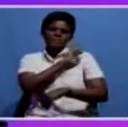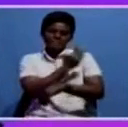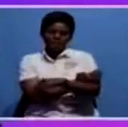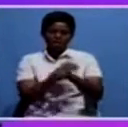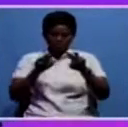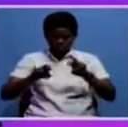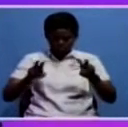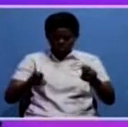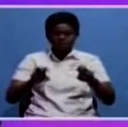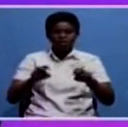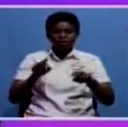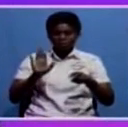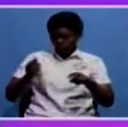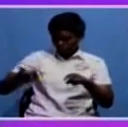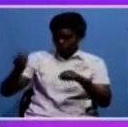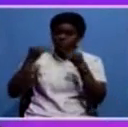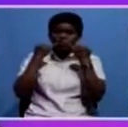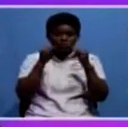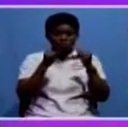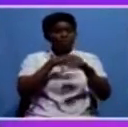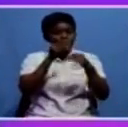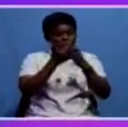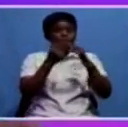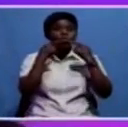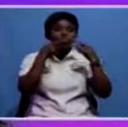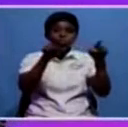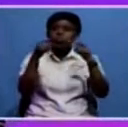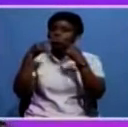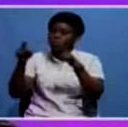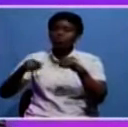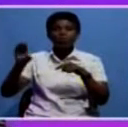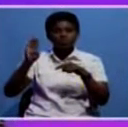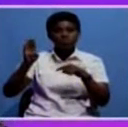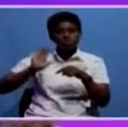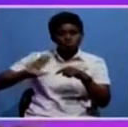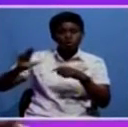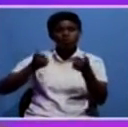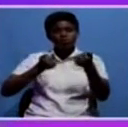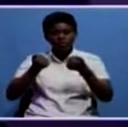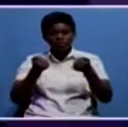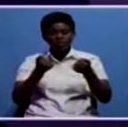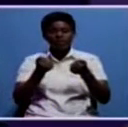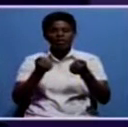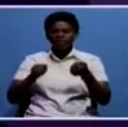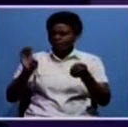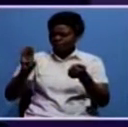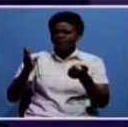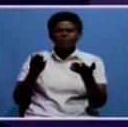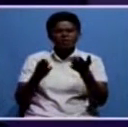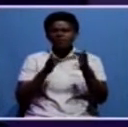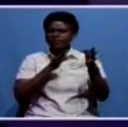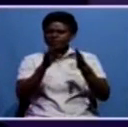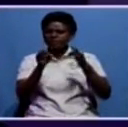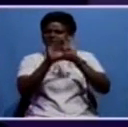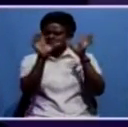investigate. Because otherwise you go and tell the whole street that you believe Mr. B's vehicle is stolen, and yet Mr. B might have an explanation